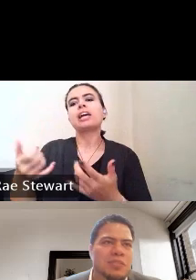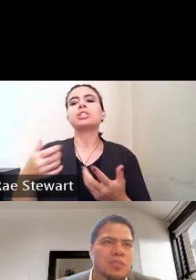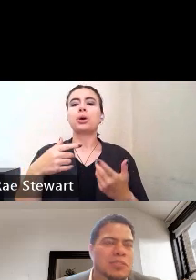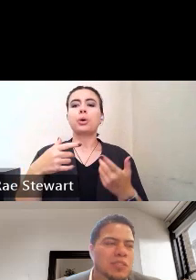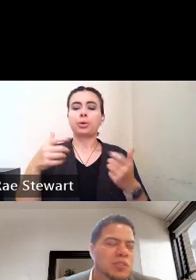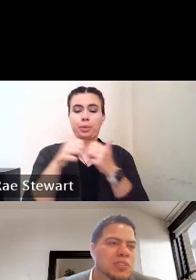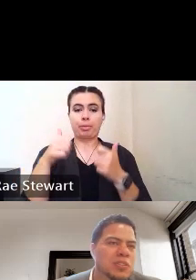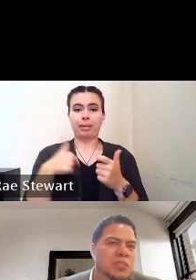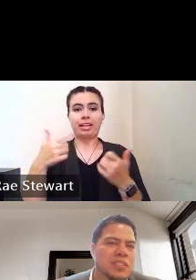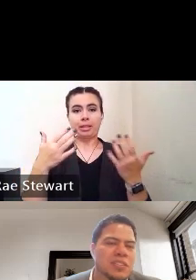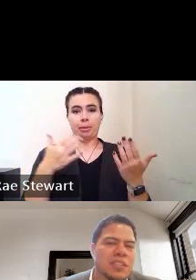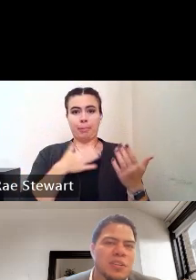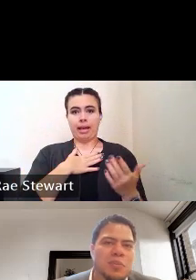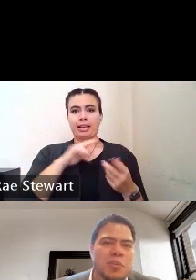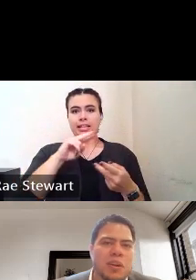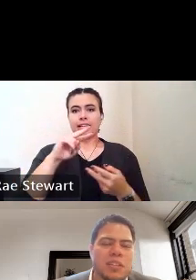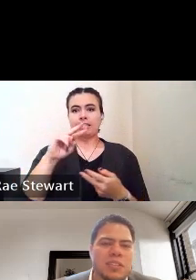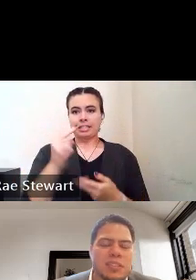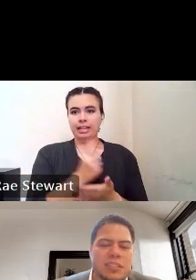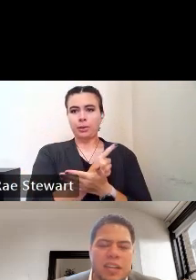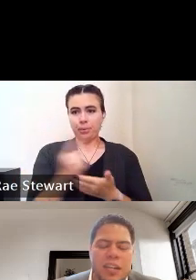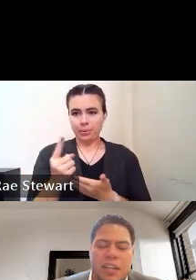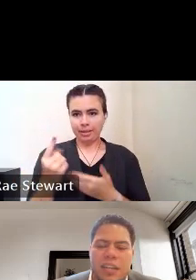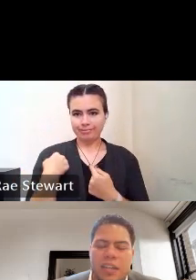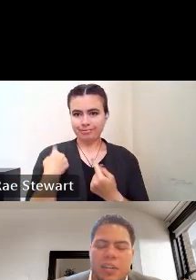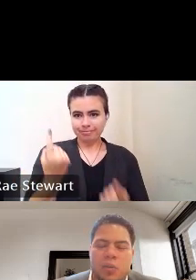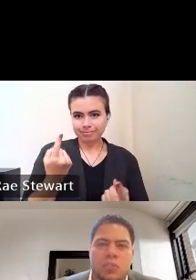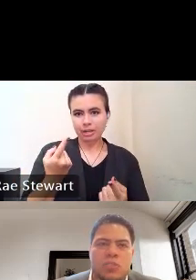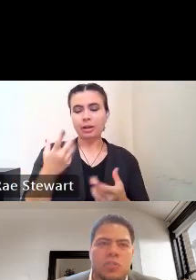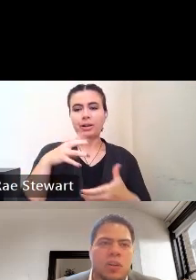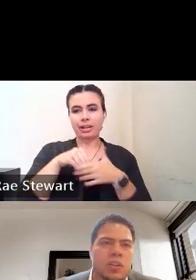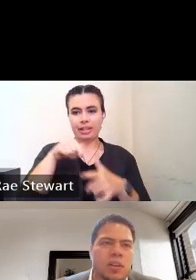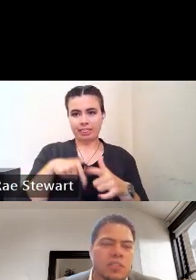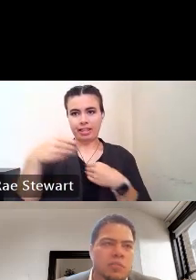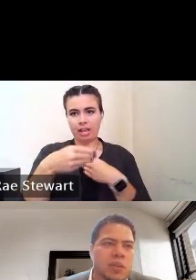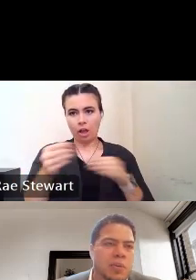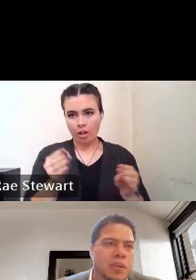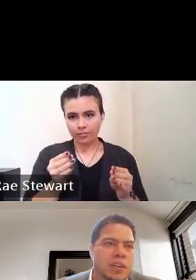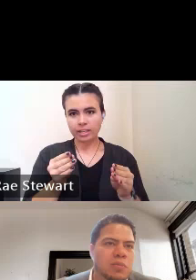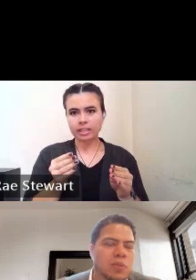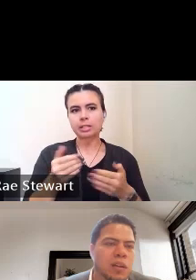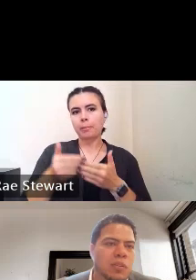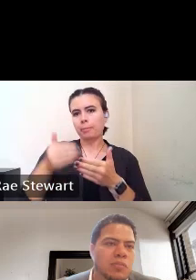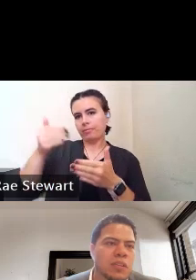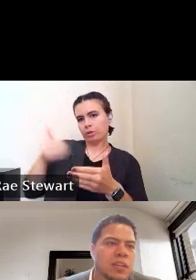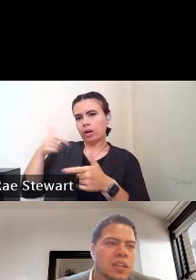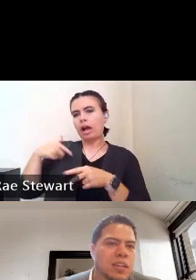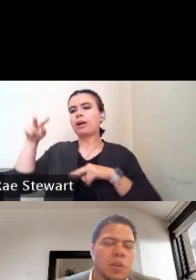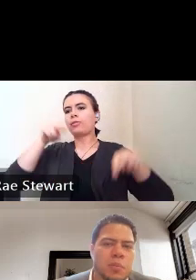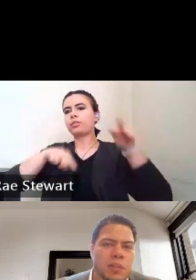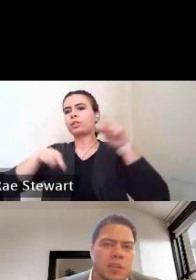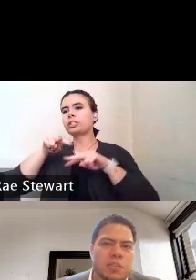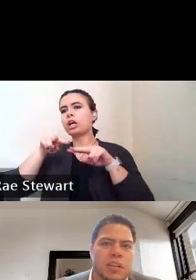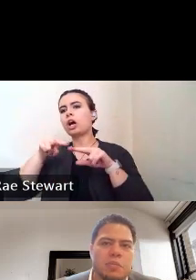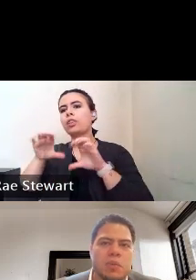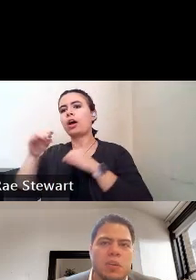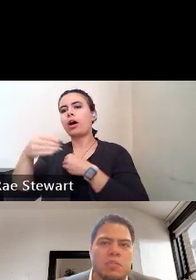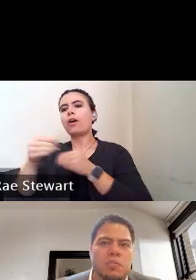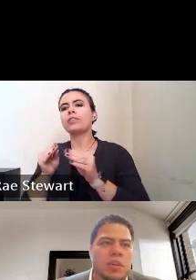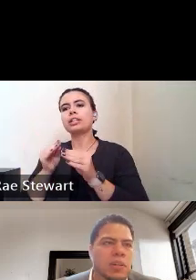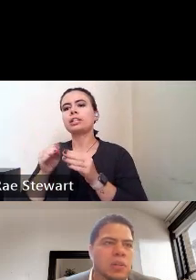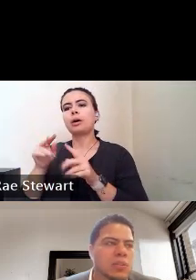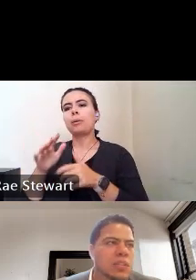the Executive Office of Health and Human Services. Prior to this, I oversaw the Office of Primary Care and Rural Health, the Department of Health, and have